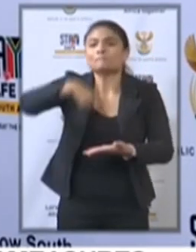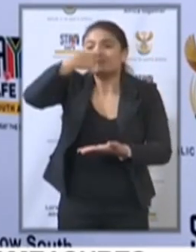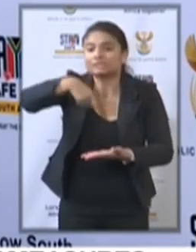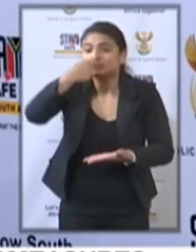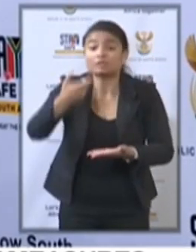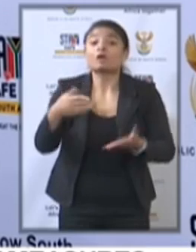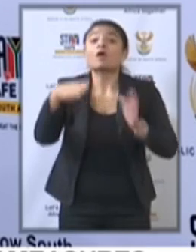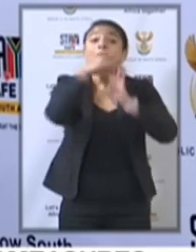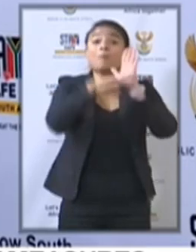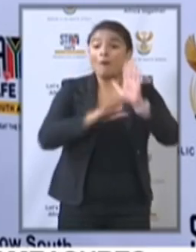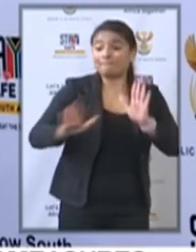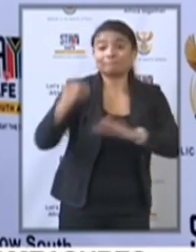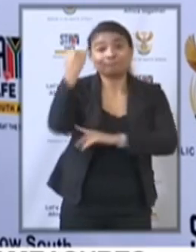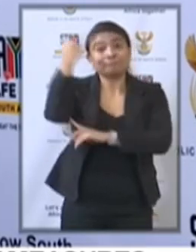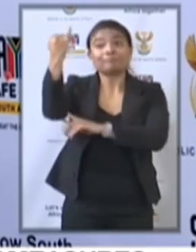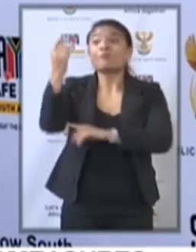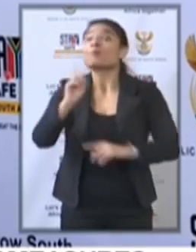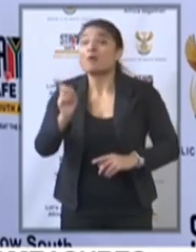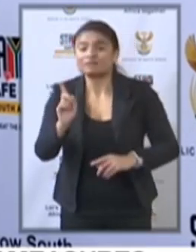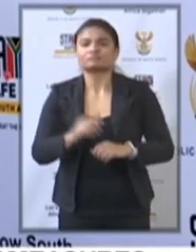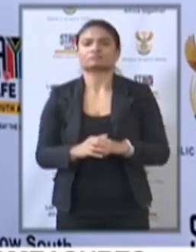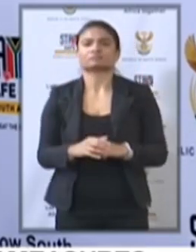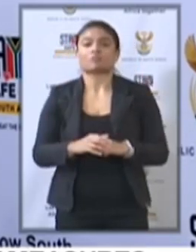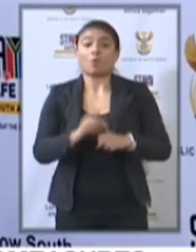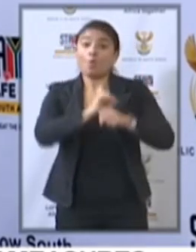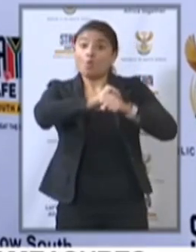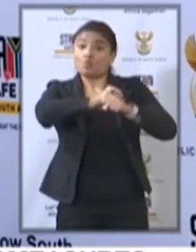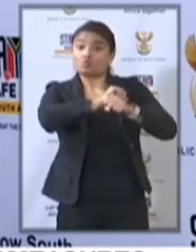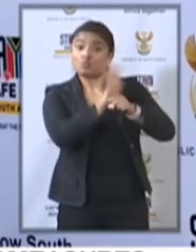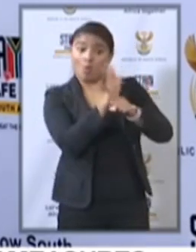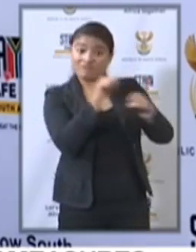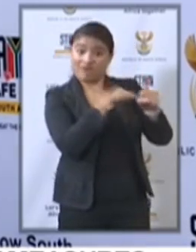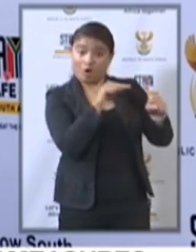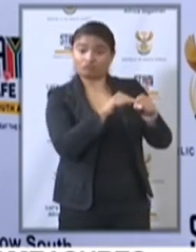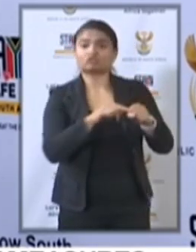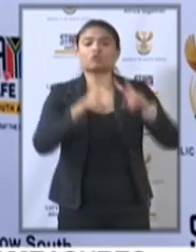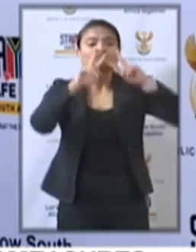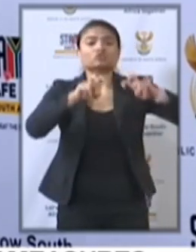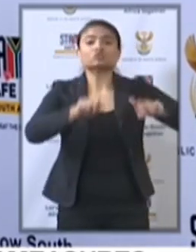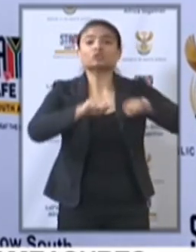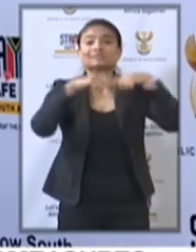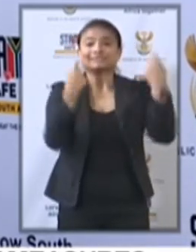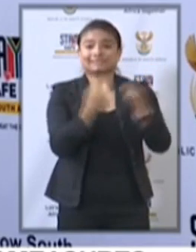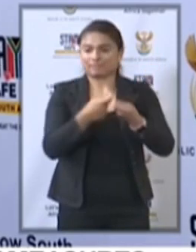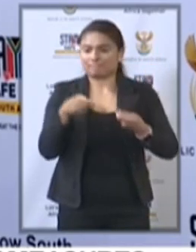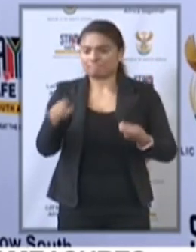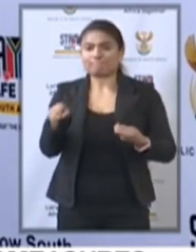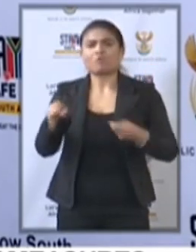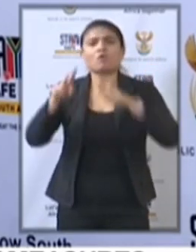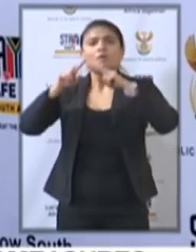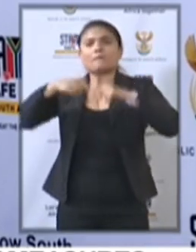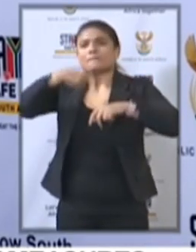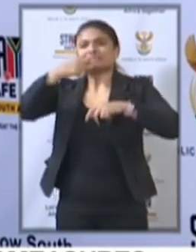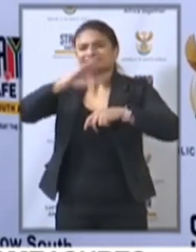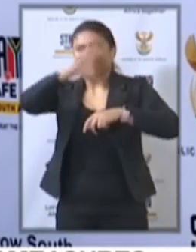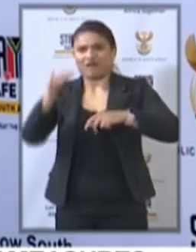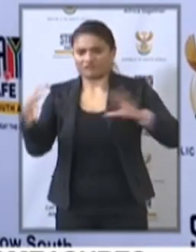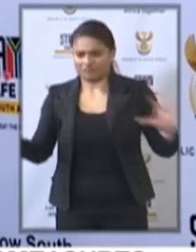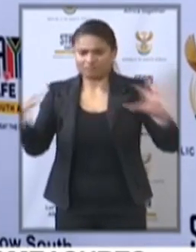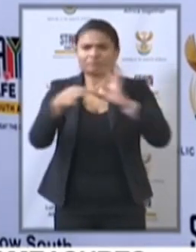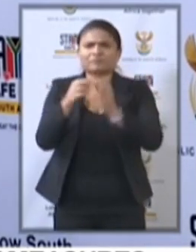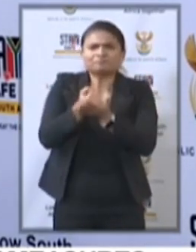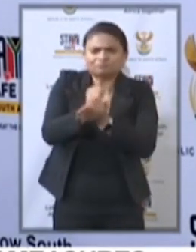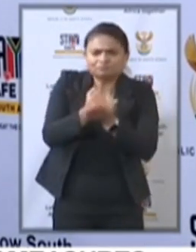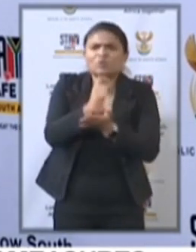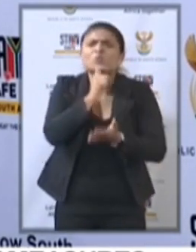Medicines COVID-19 research team in researching several South African herbs and